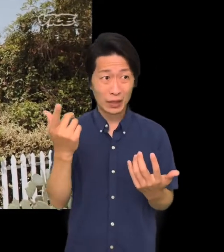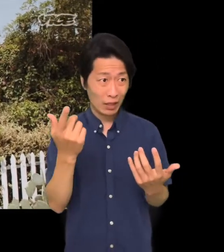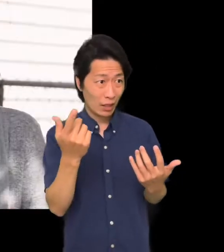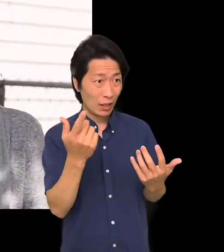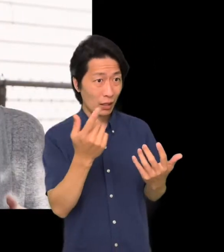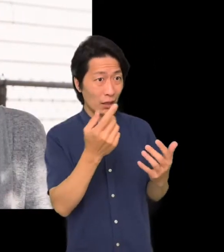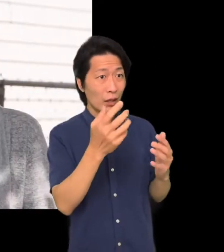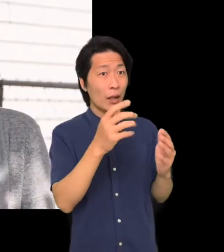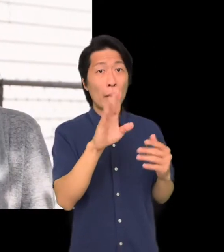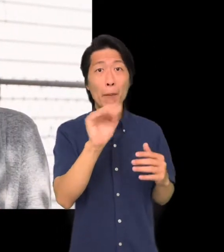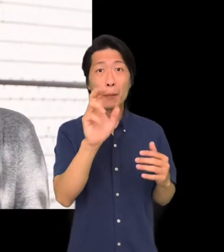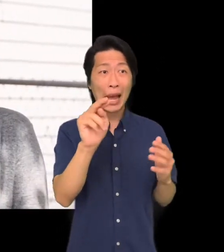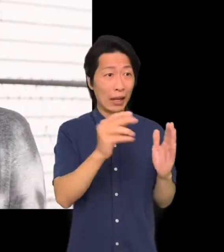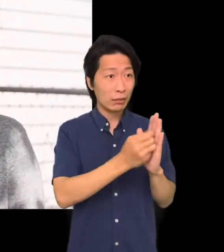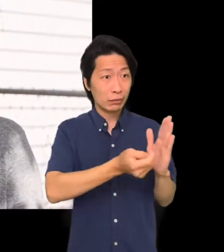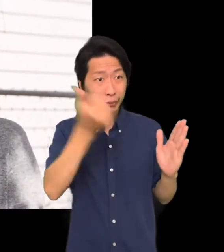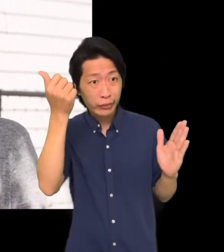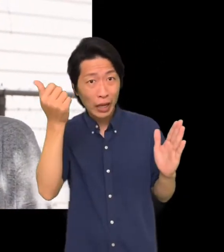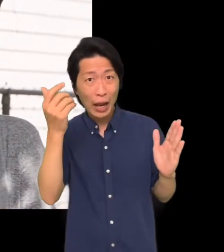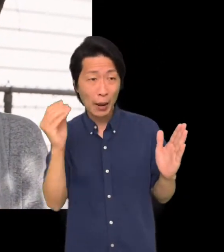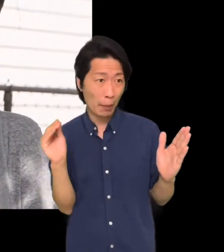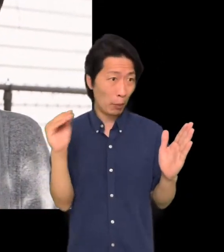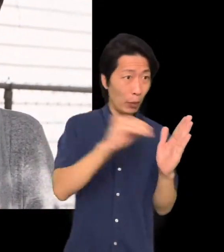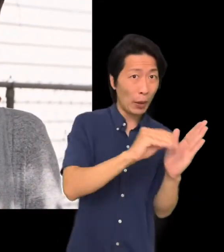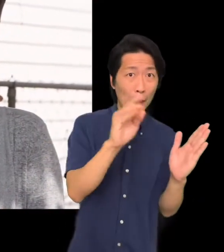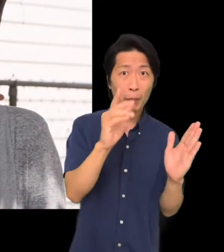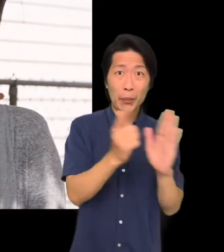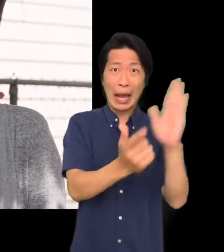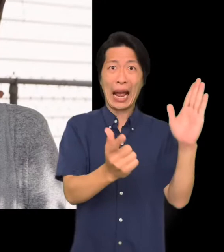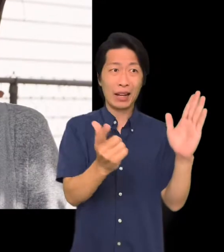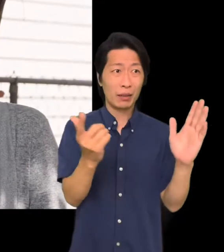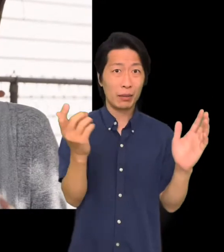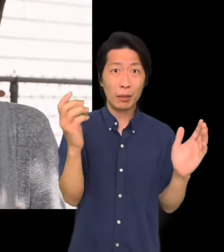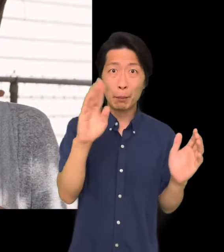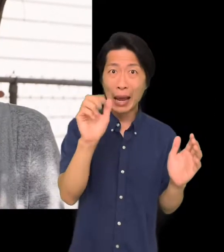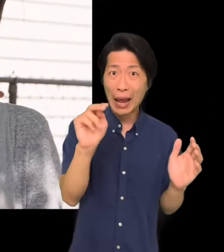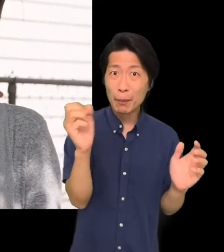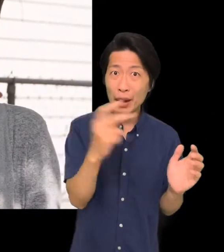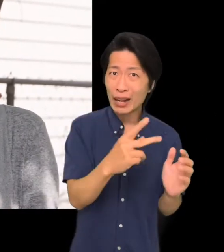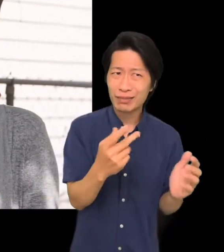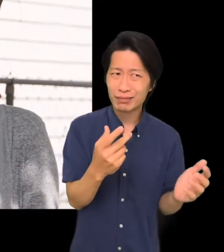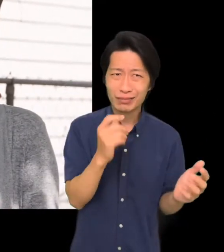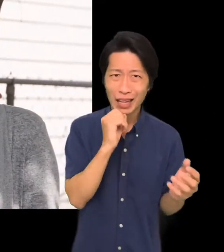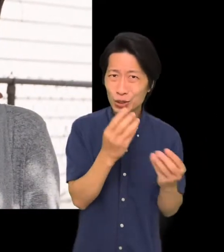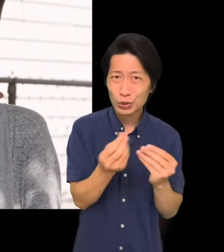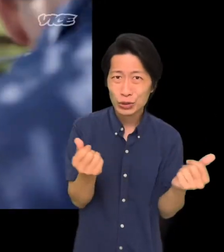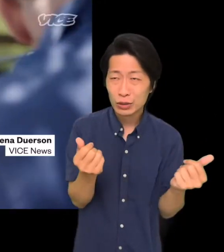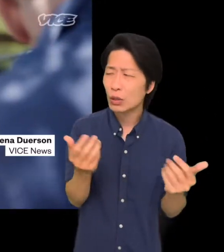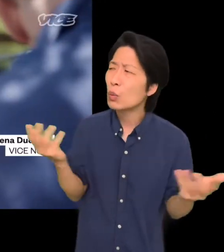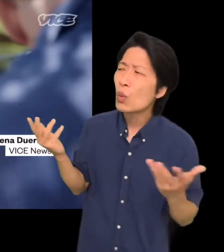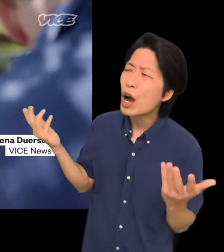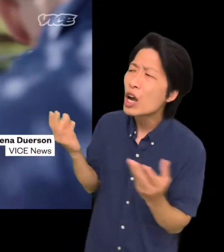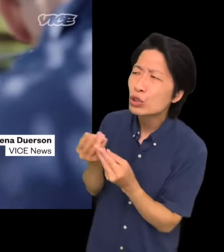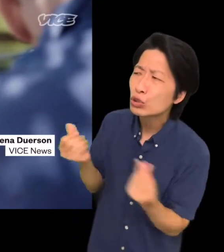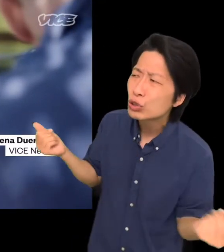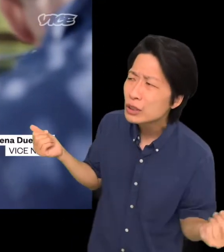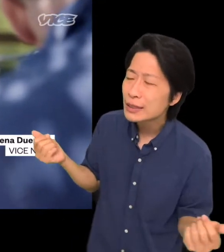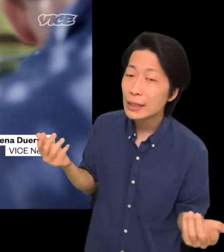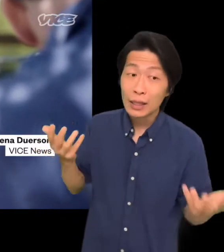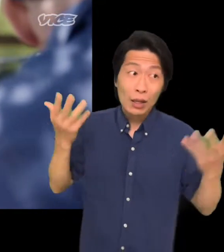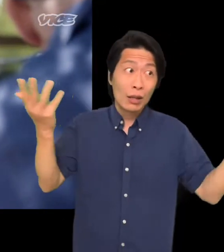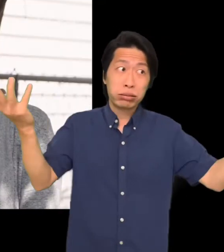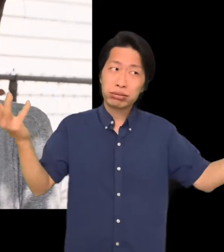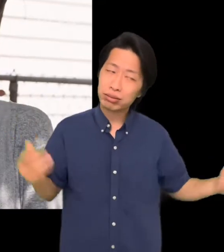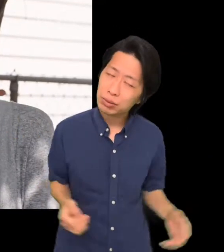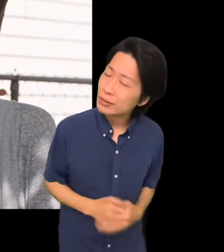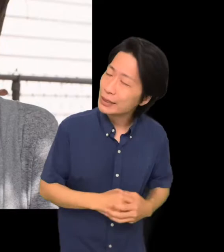Lifting the ban was not a solution, but putting the ban back in place isn't a solution either. I don't think either one of them are solutions. So what is the solution?